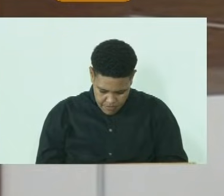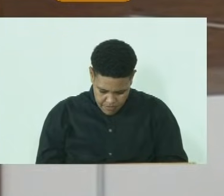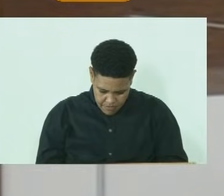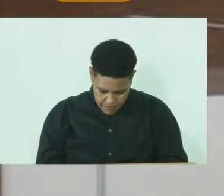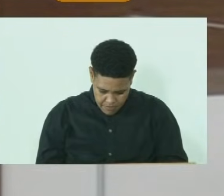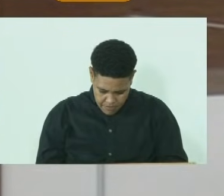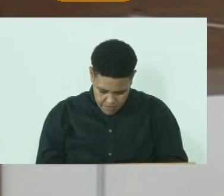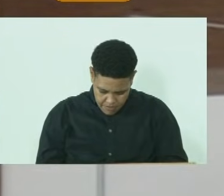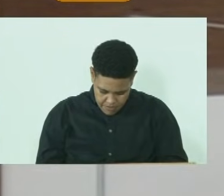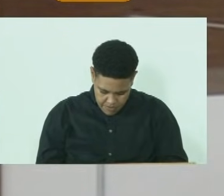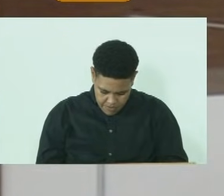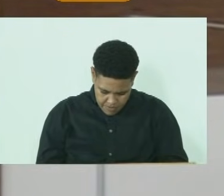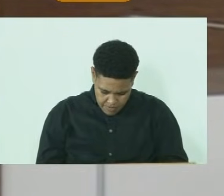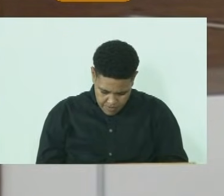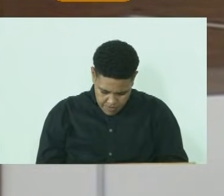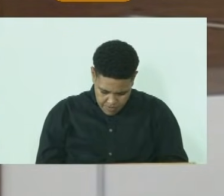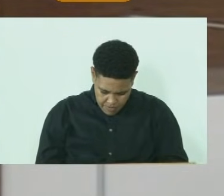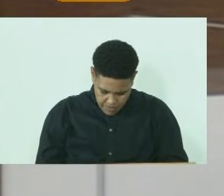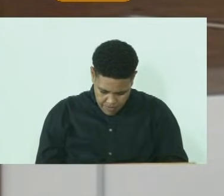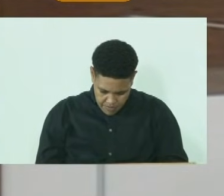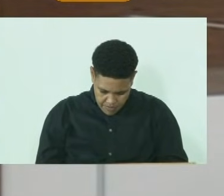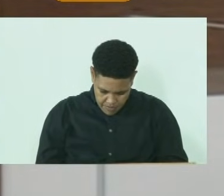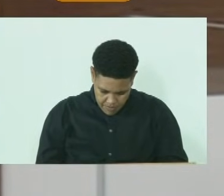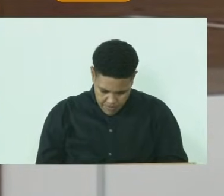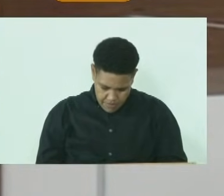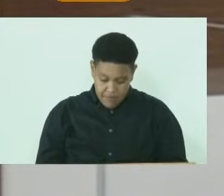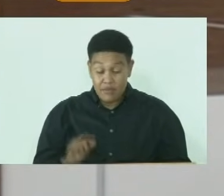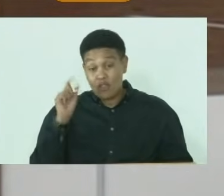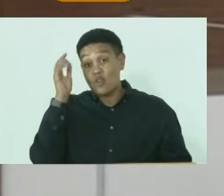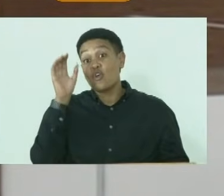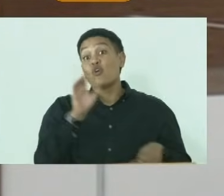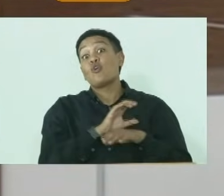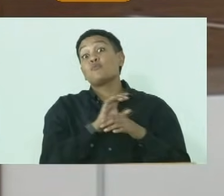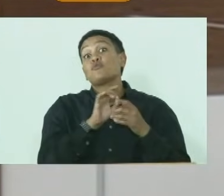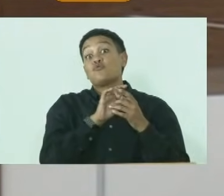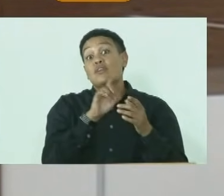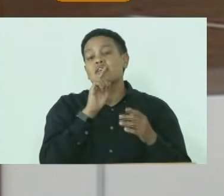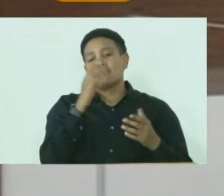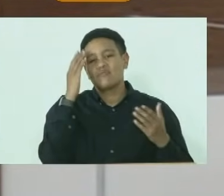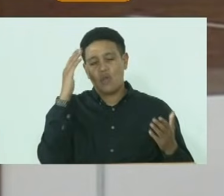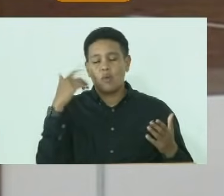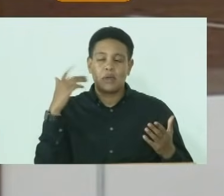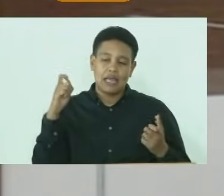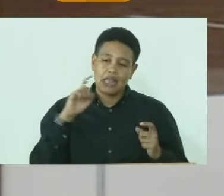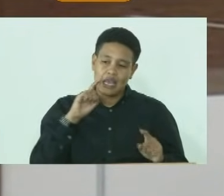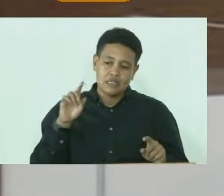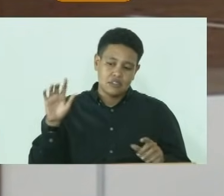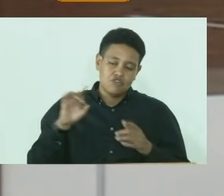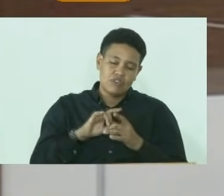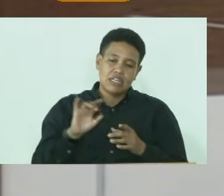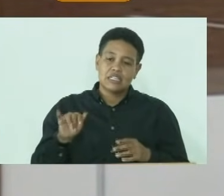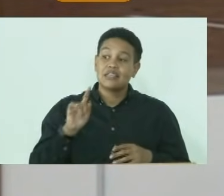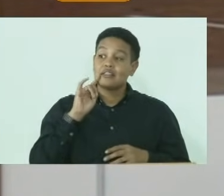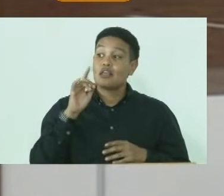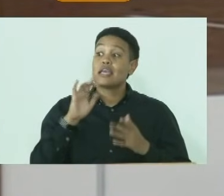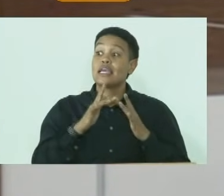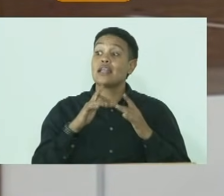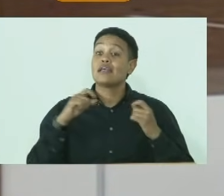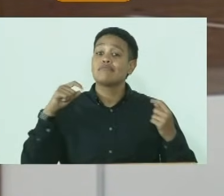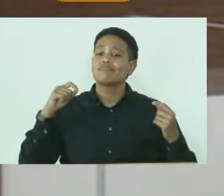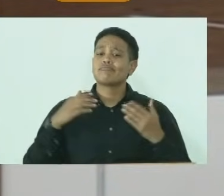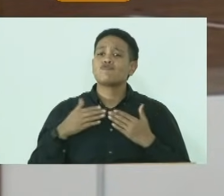information before the close of the thing. In relation to the third question, in relation to the broadband rollout, the IFCs, as we